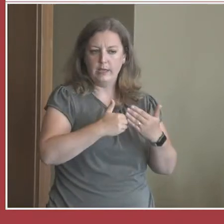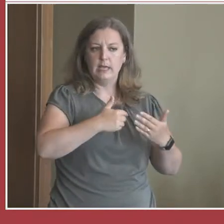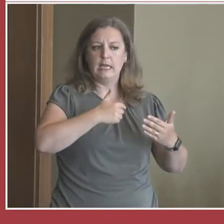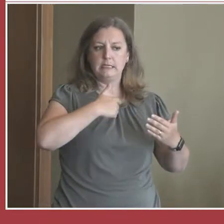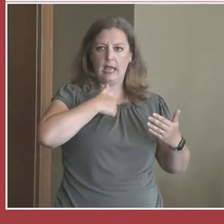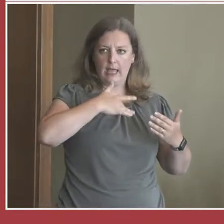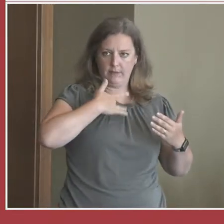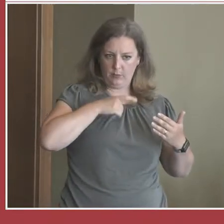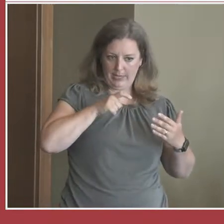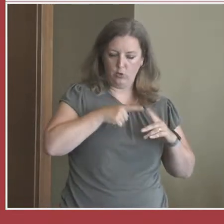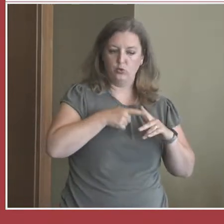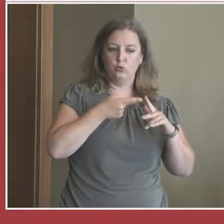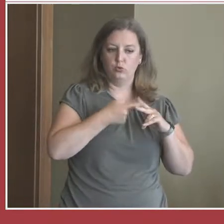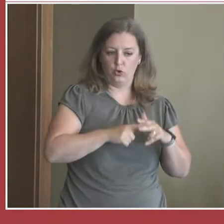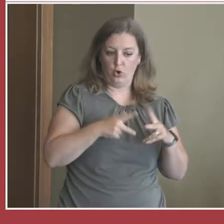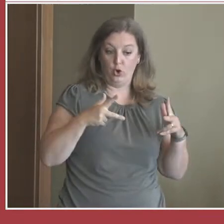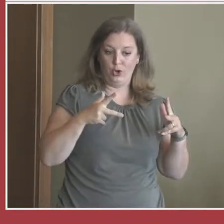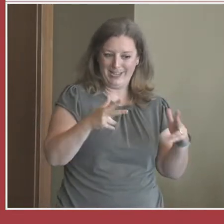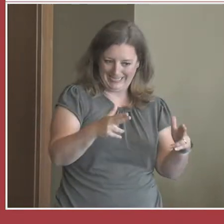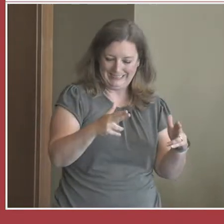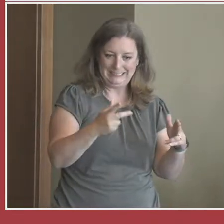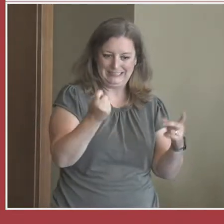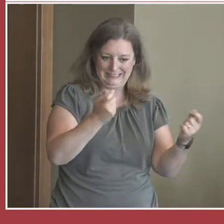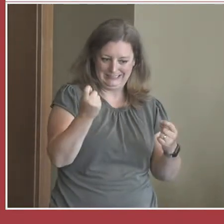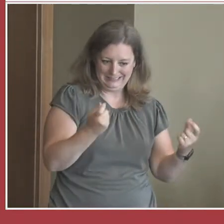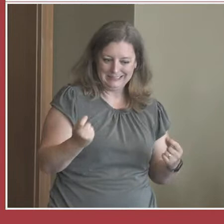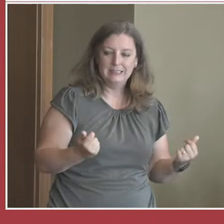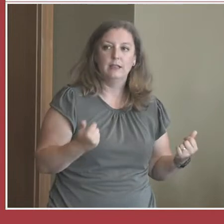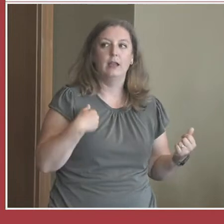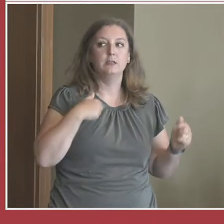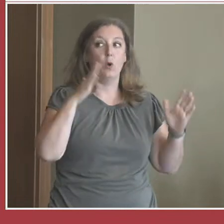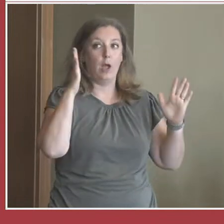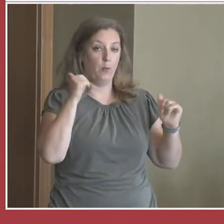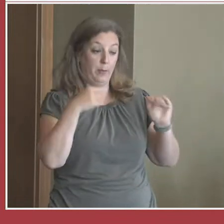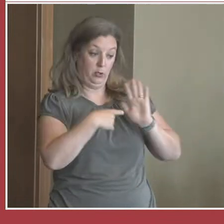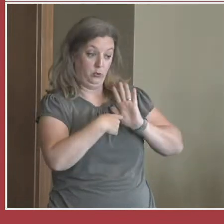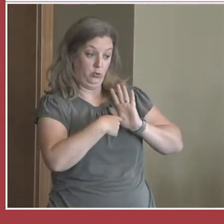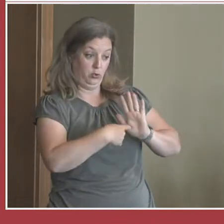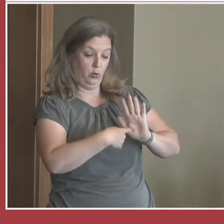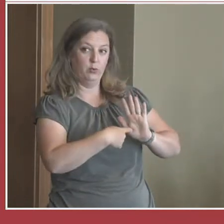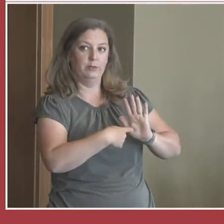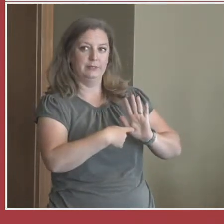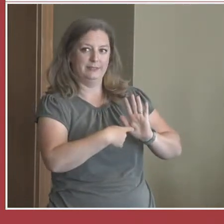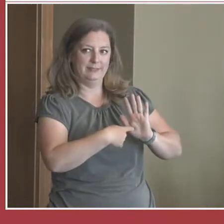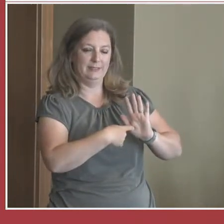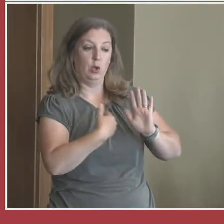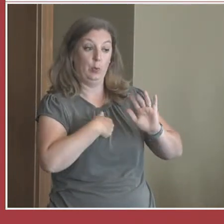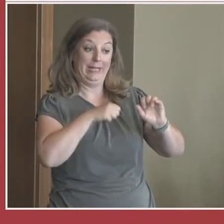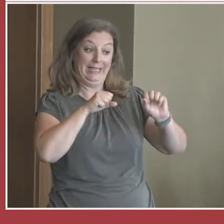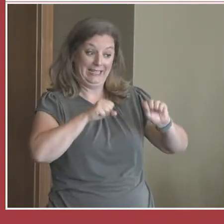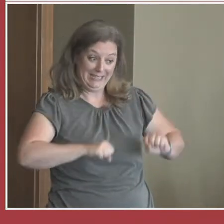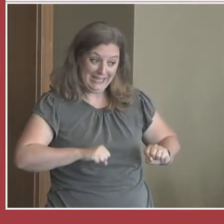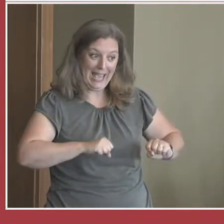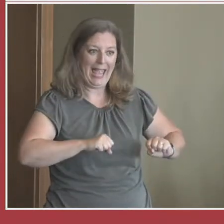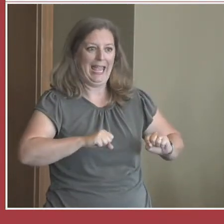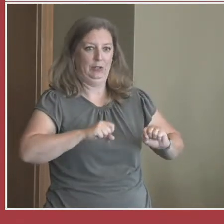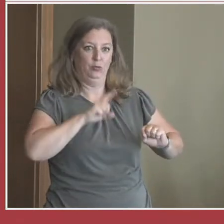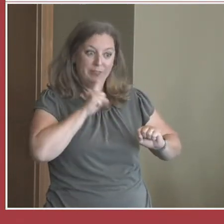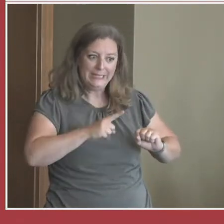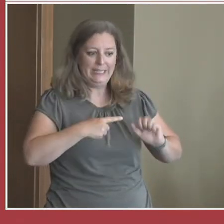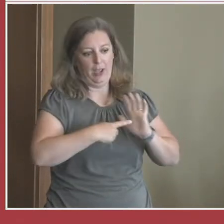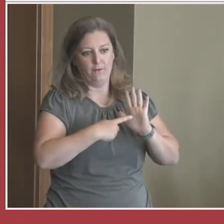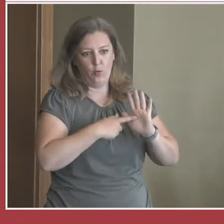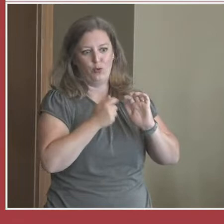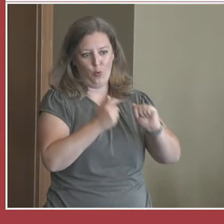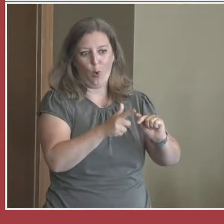start cutting. So I'm hoping that what you're showing us, that we can actually afford all that